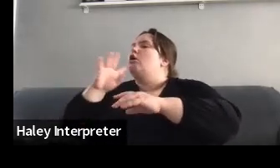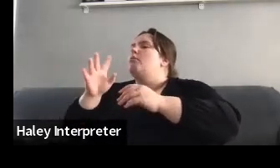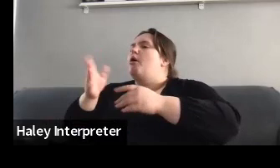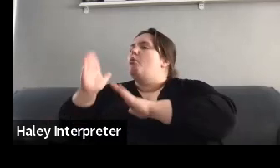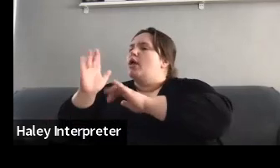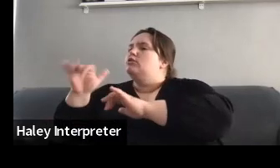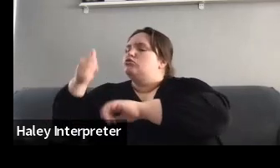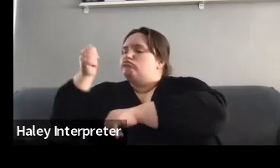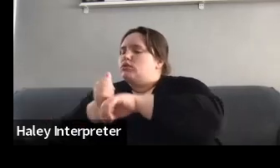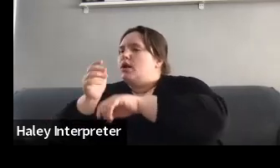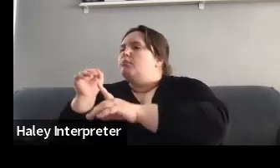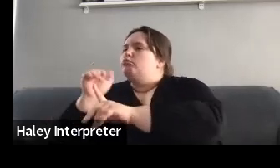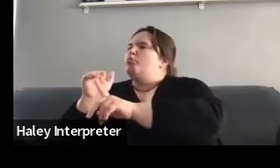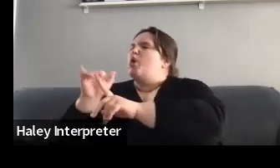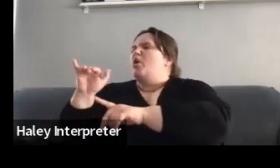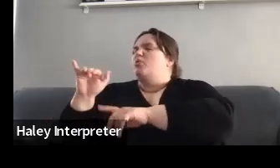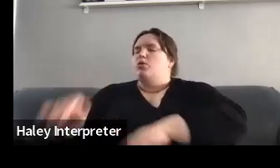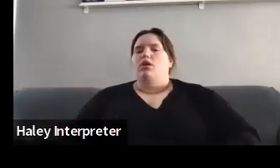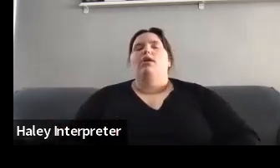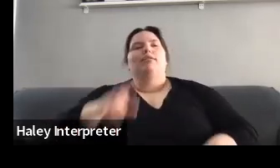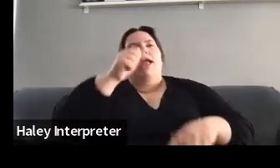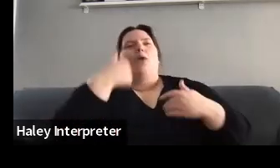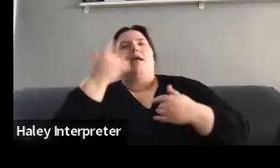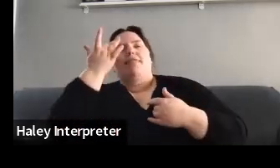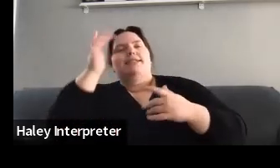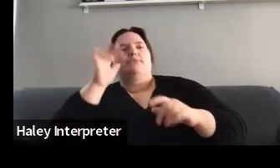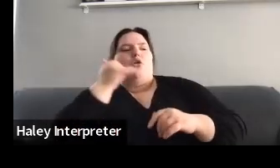well. Yeah, we do have smartphones.